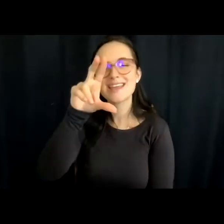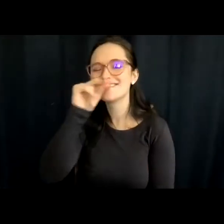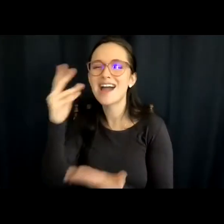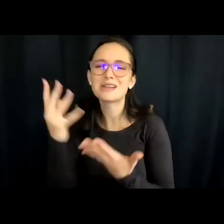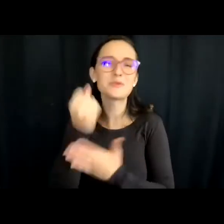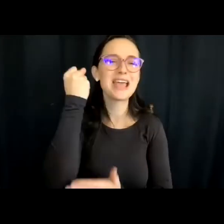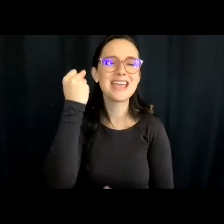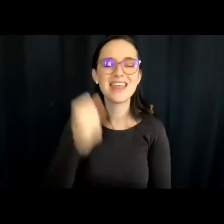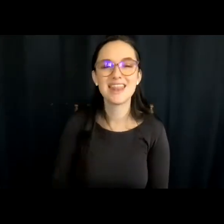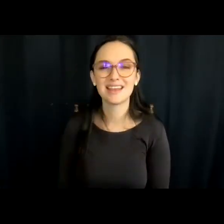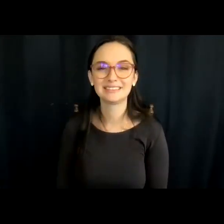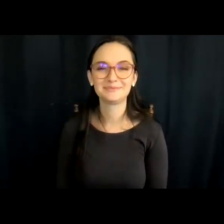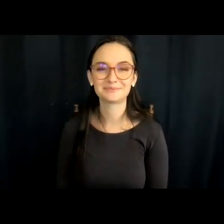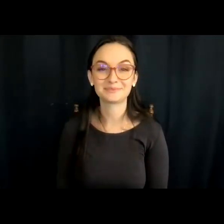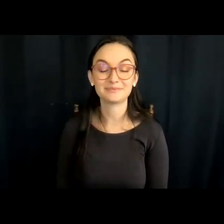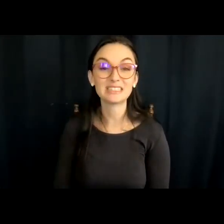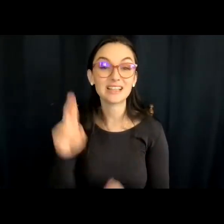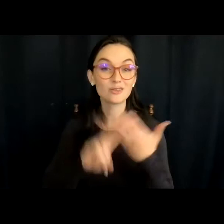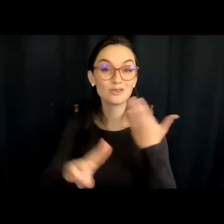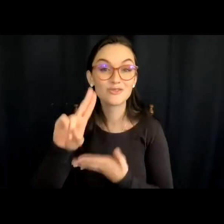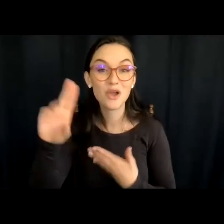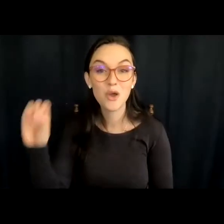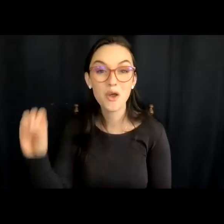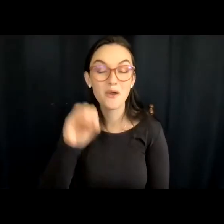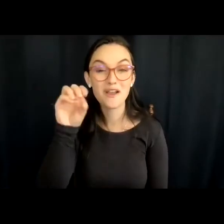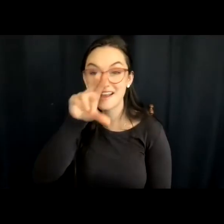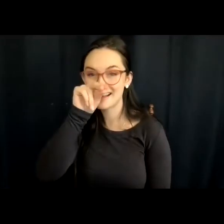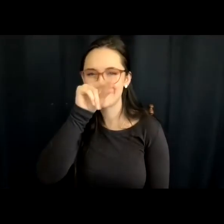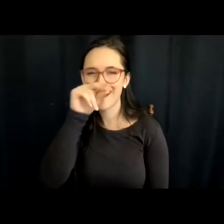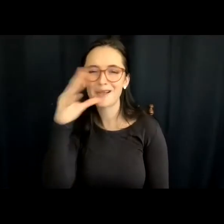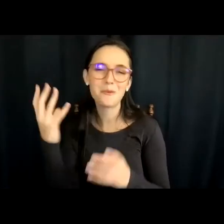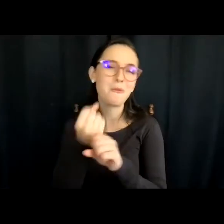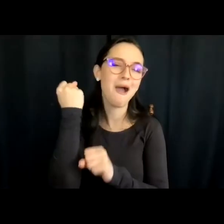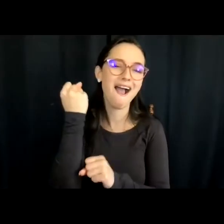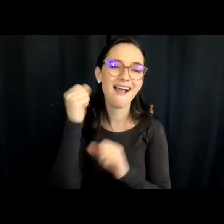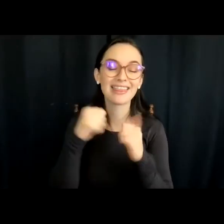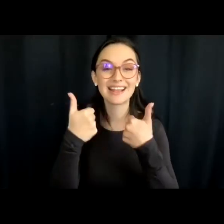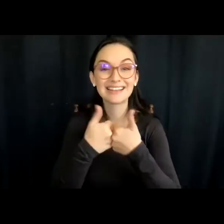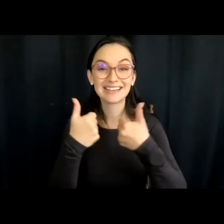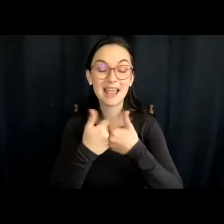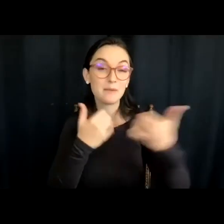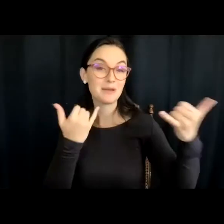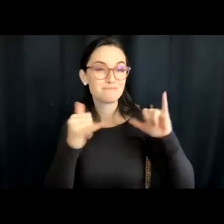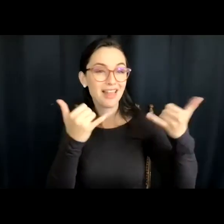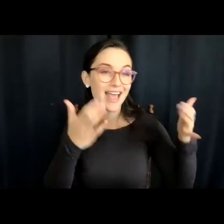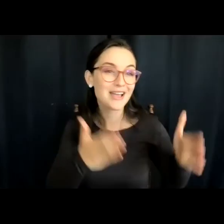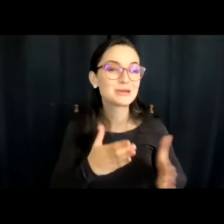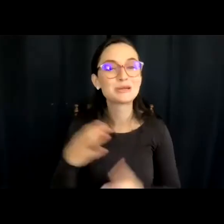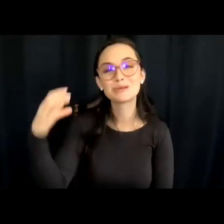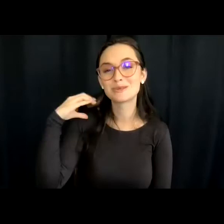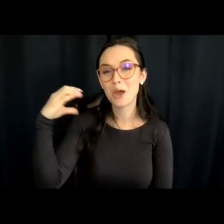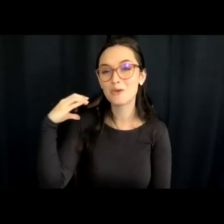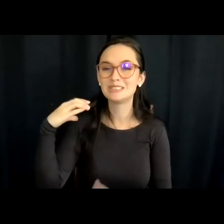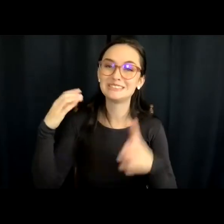The University of Oregon Ducks won the football game. Players and coaches celebrated the victory. The players gave the coach